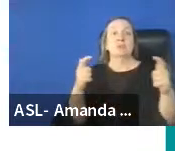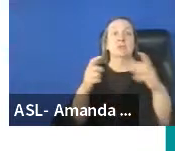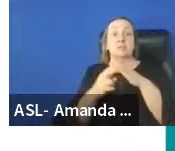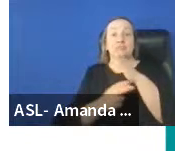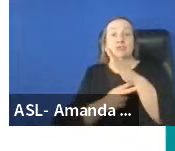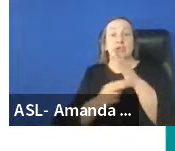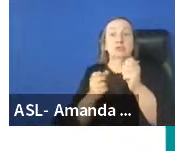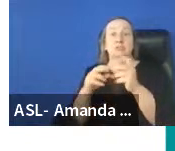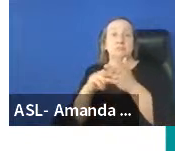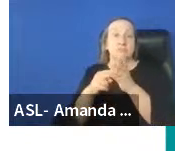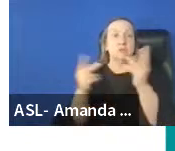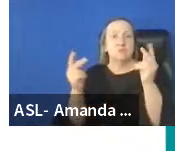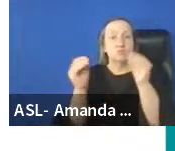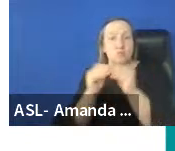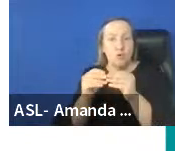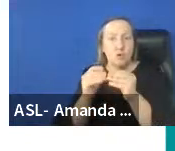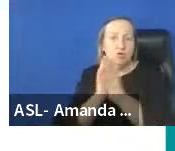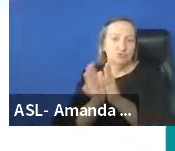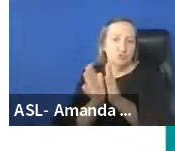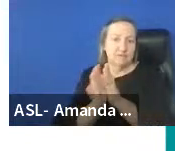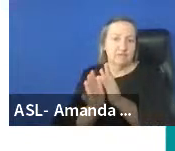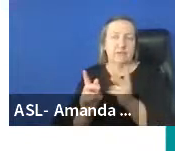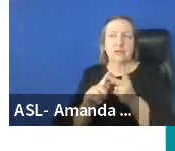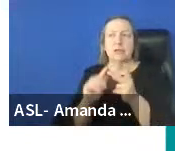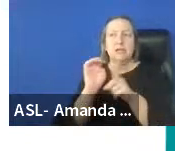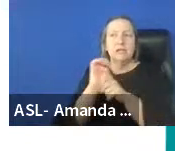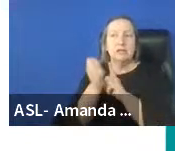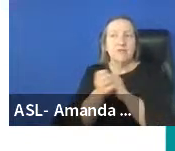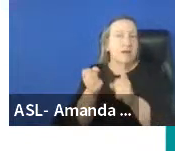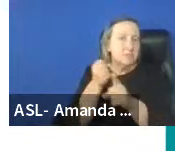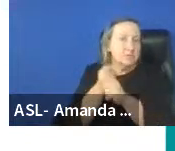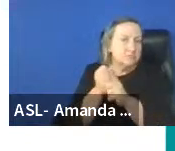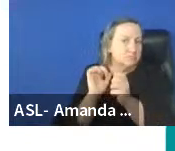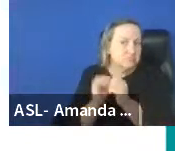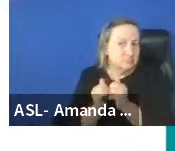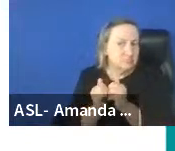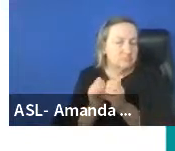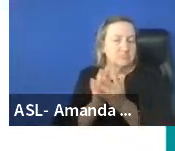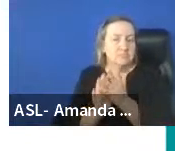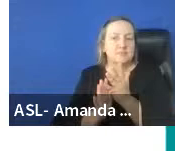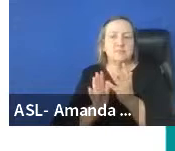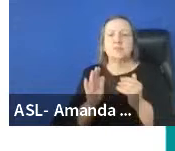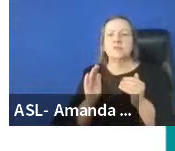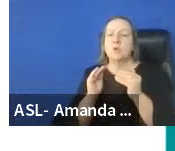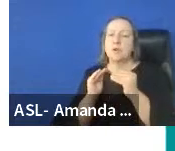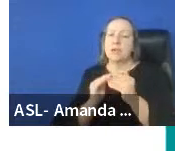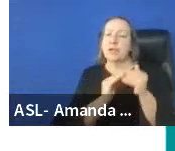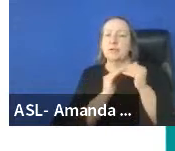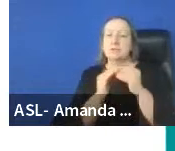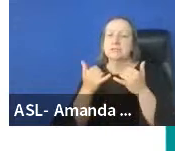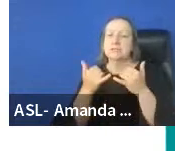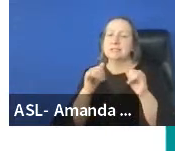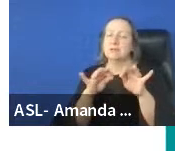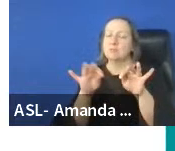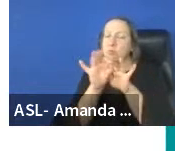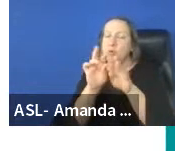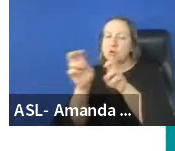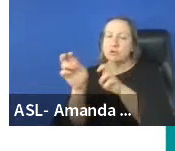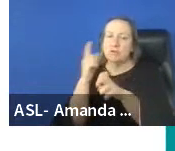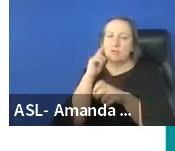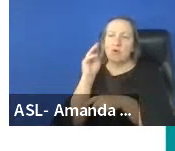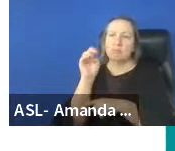traffic and the environmental impacts of that. So equity is still a key issue for